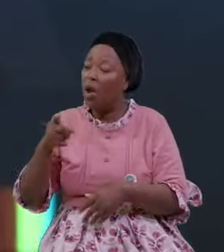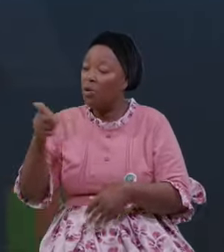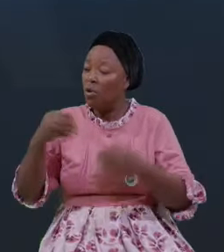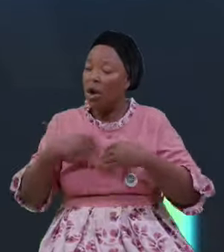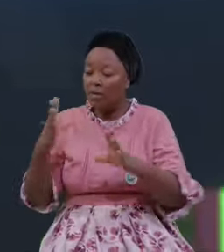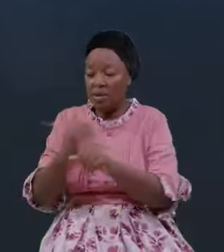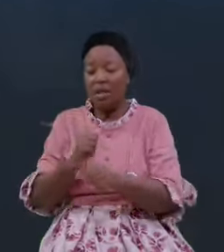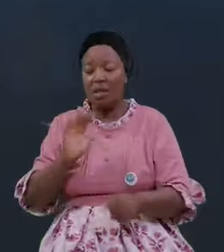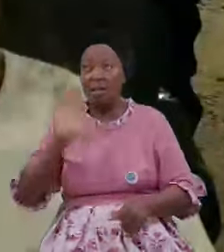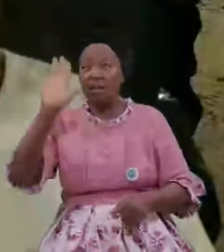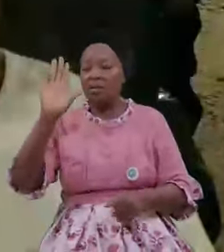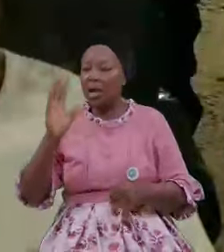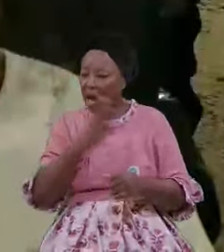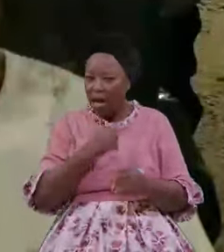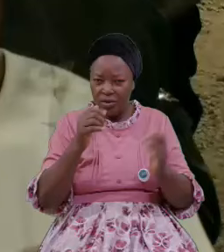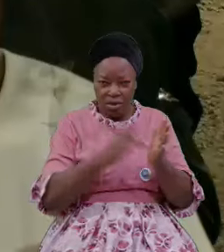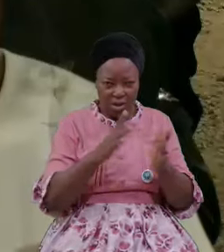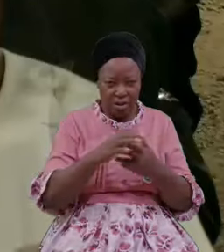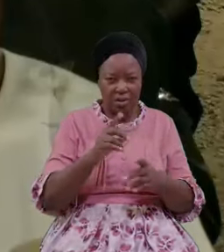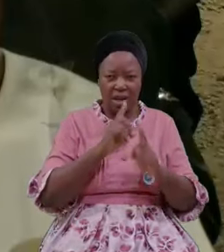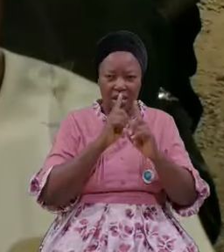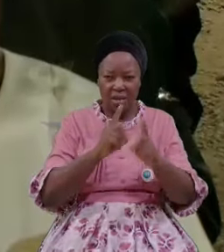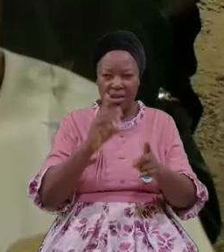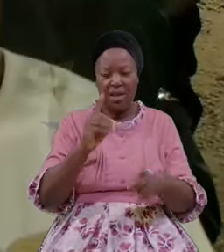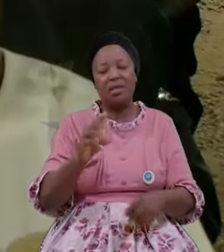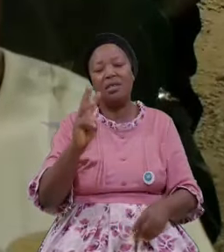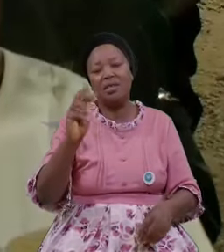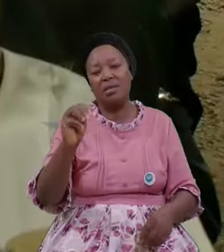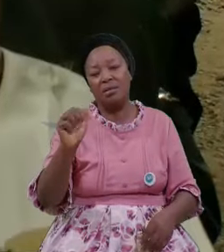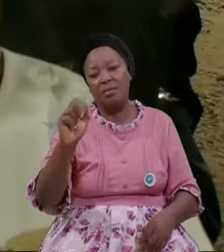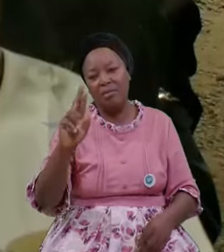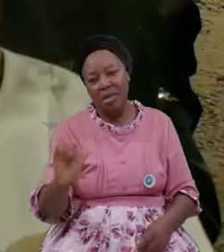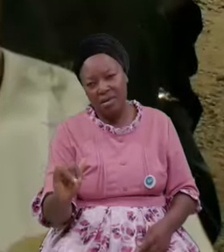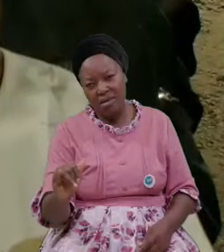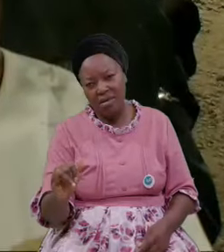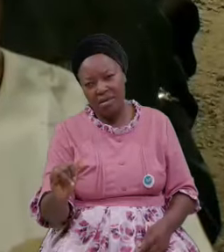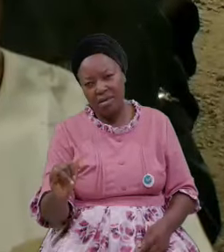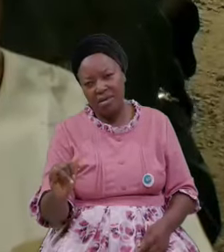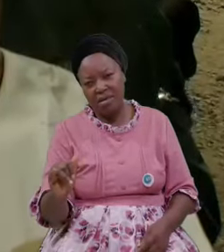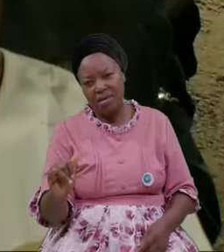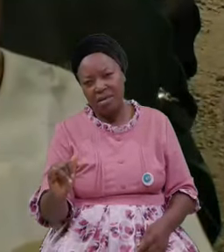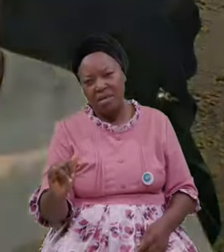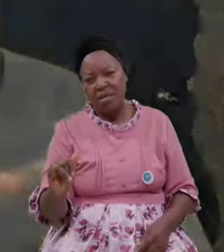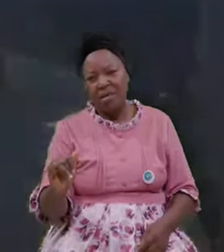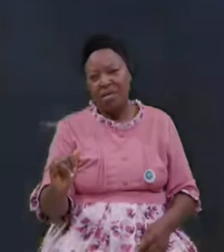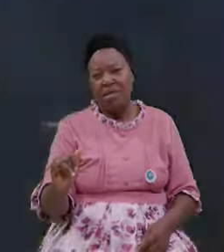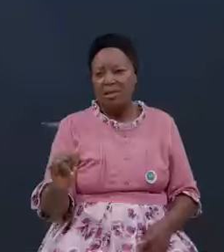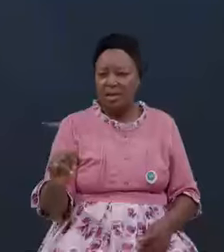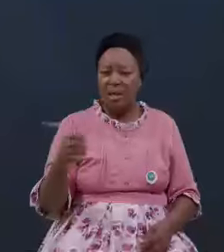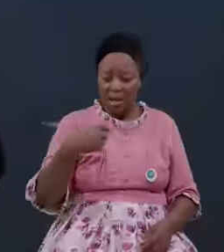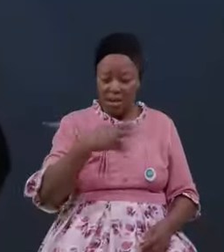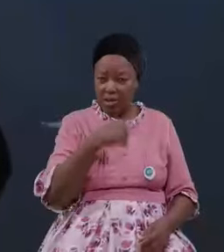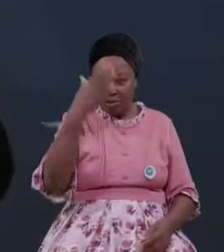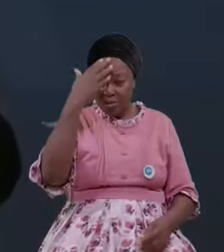And Jesus said, Mary. And eyes opened. And she knew that it's